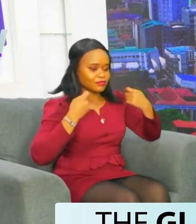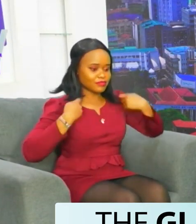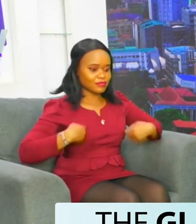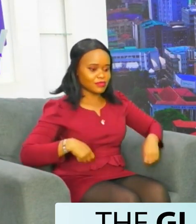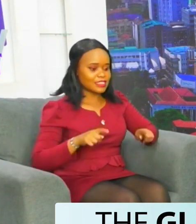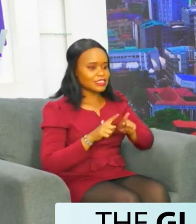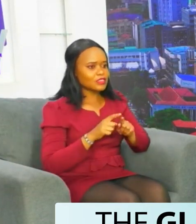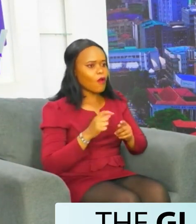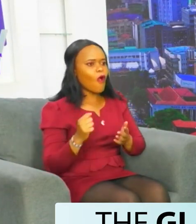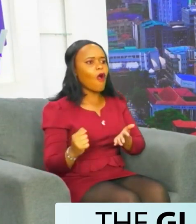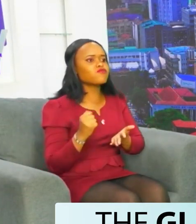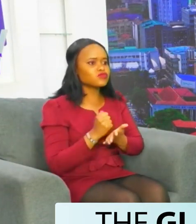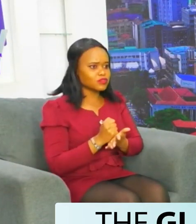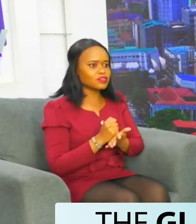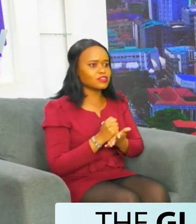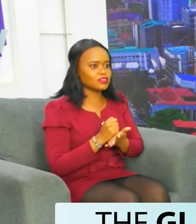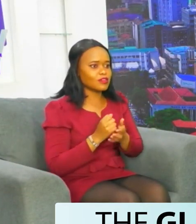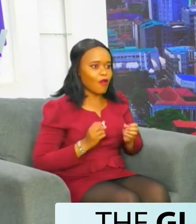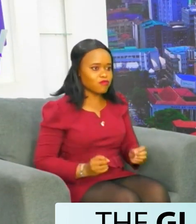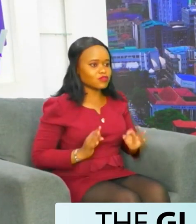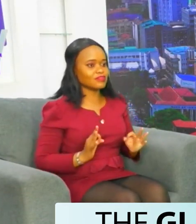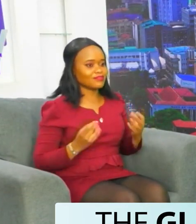Instagram because that is really amazing.